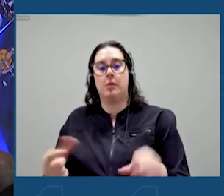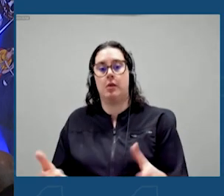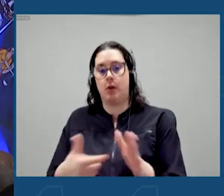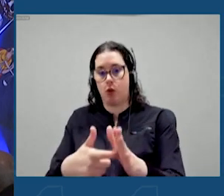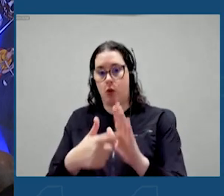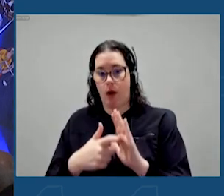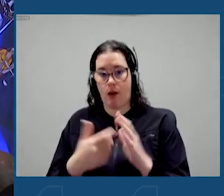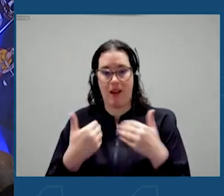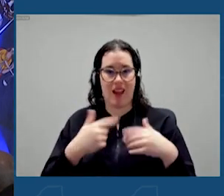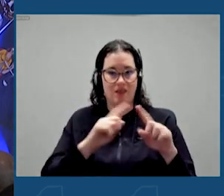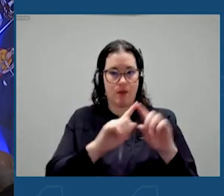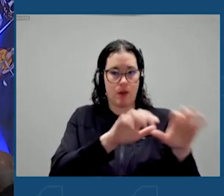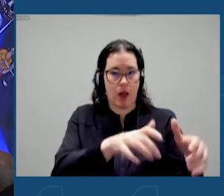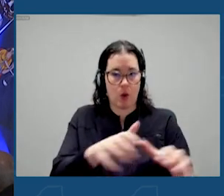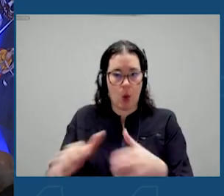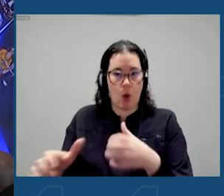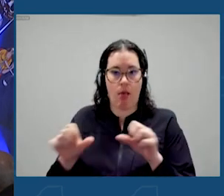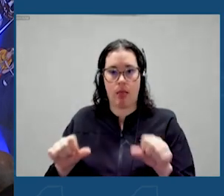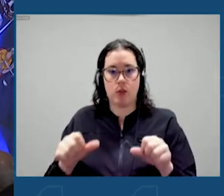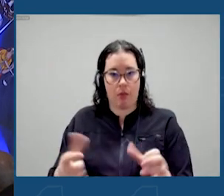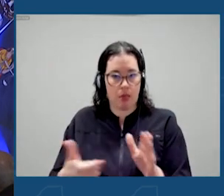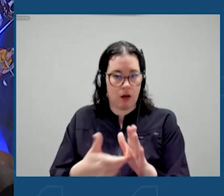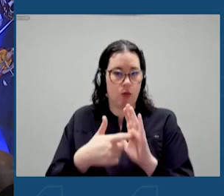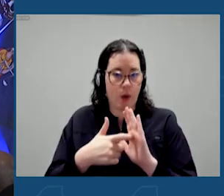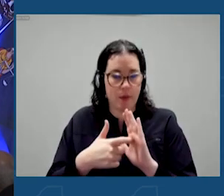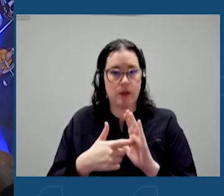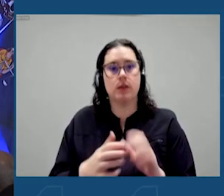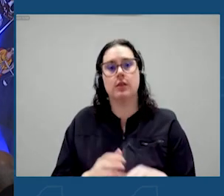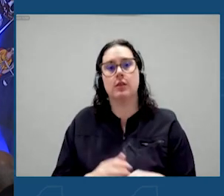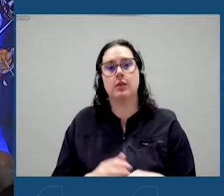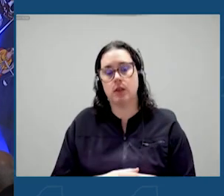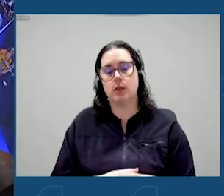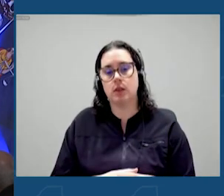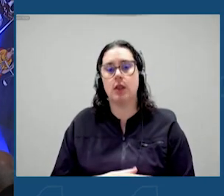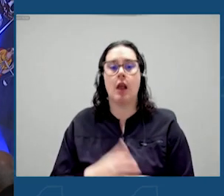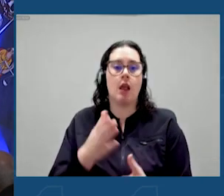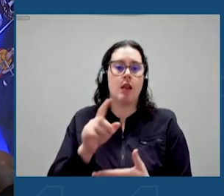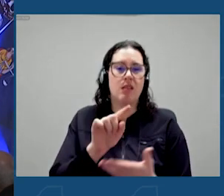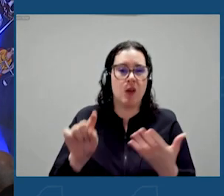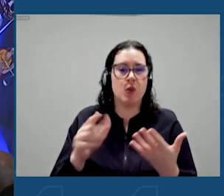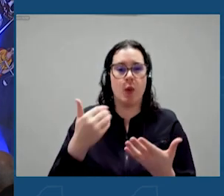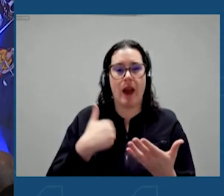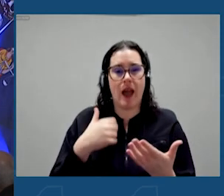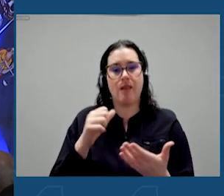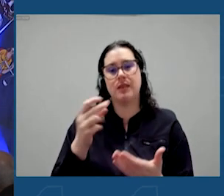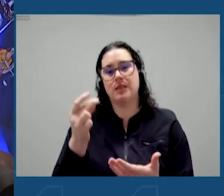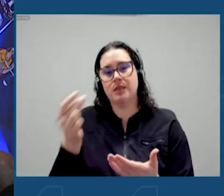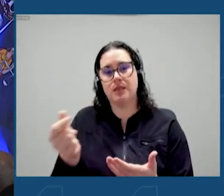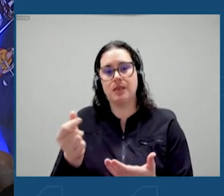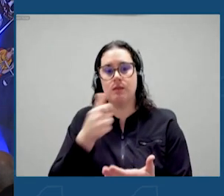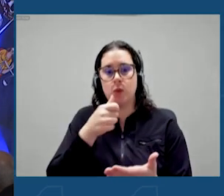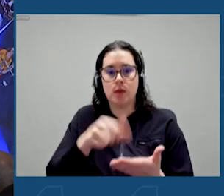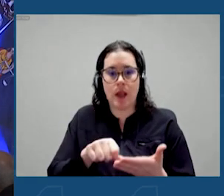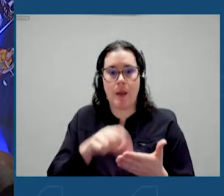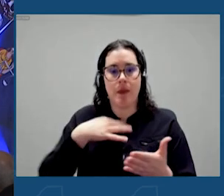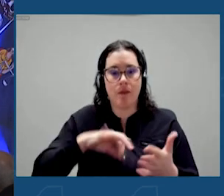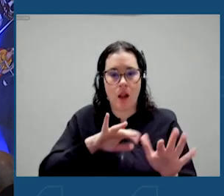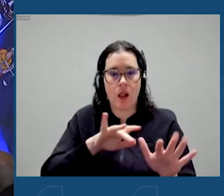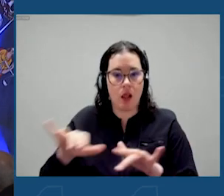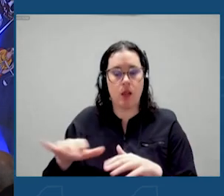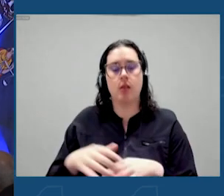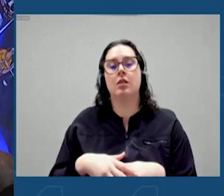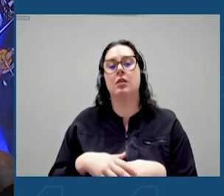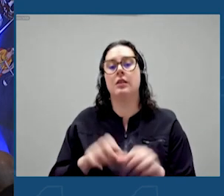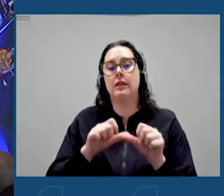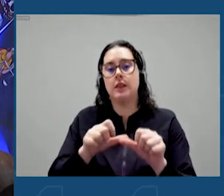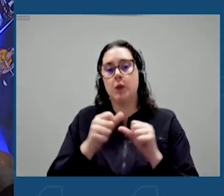eligibility for certain New Yorkers, including those on SNAP benefits and others, continuing to expand